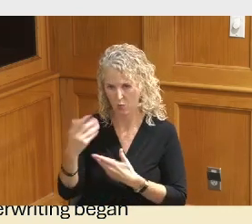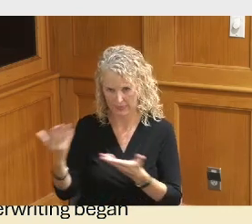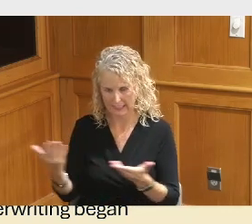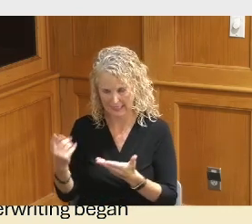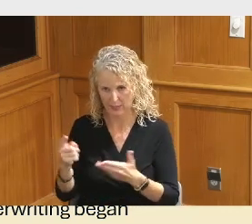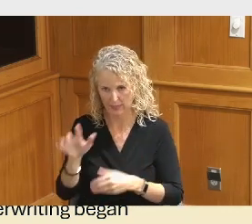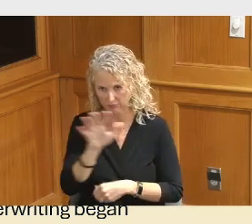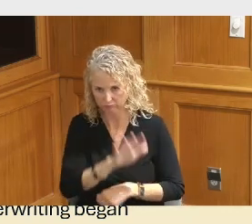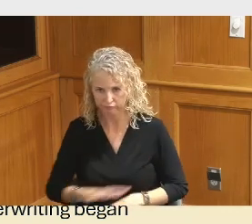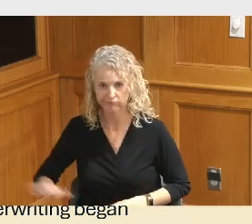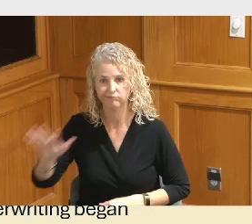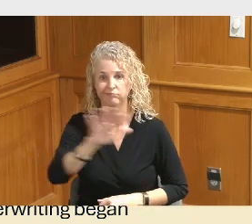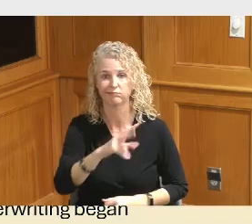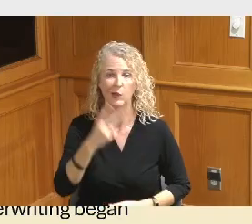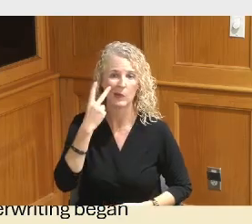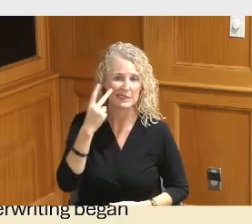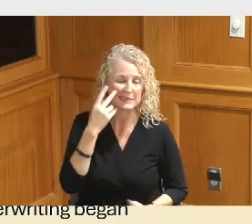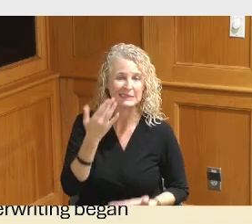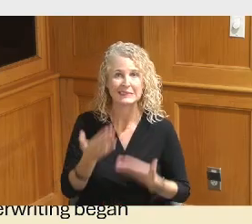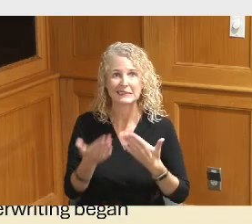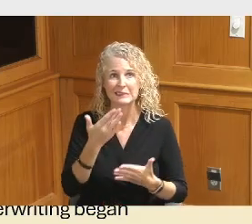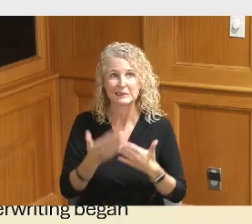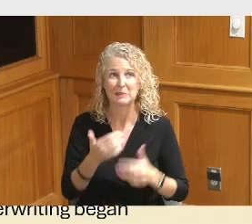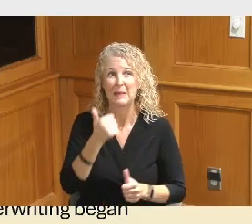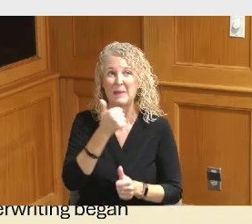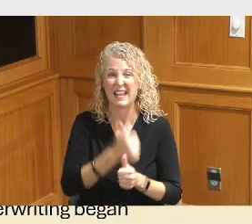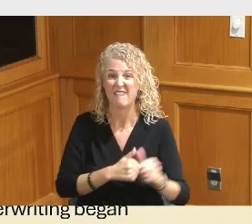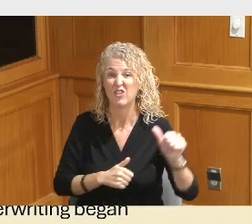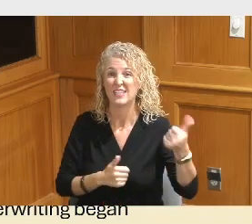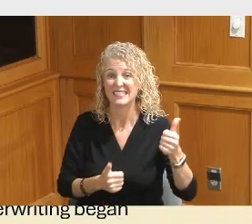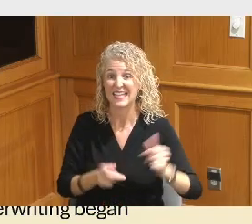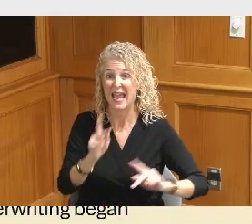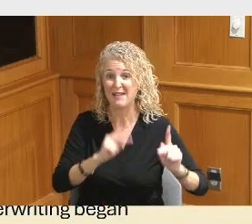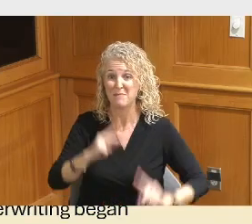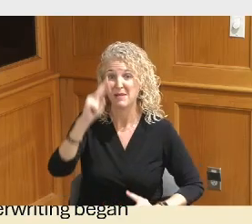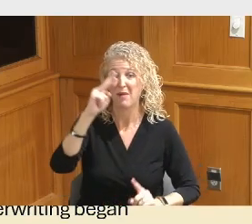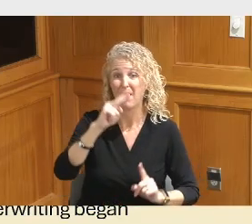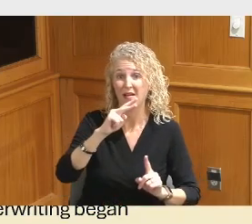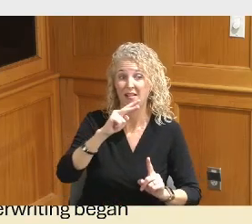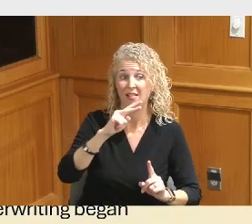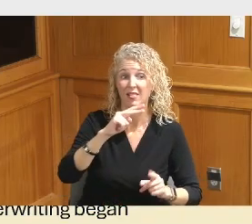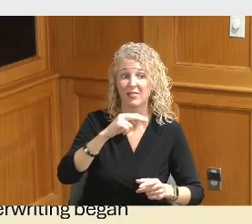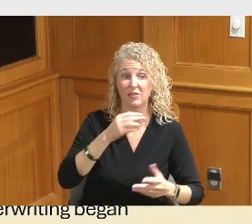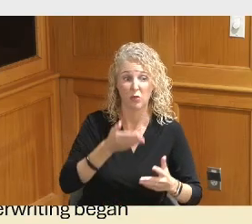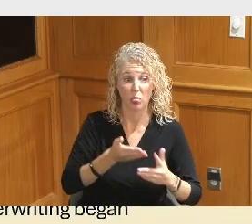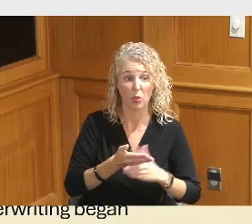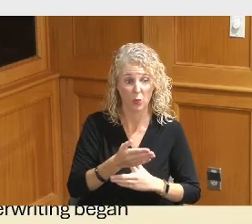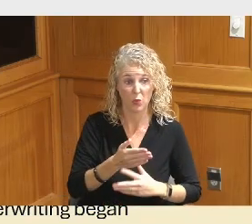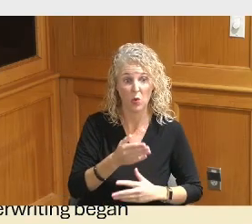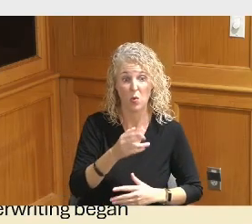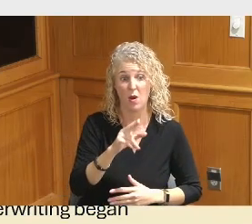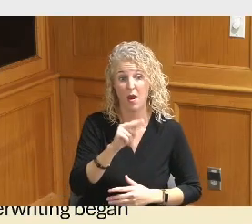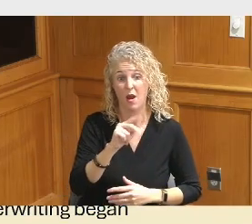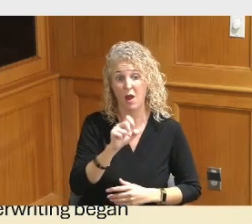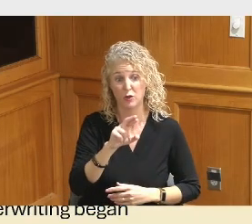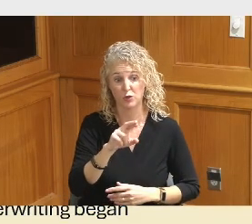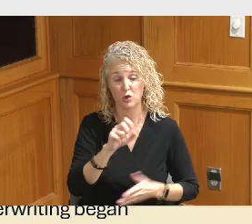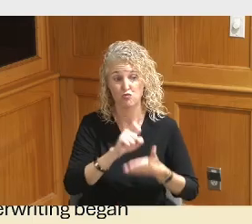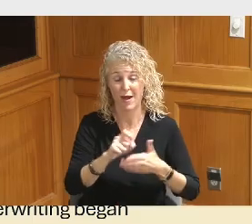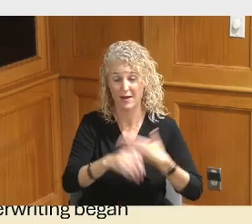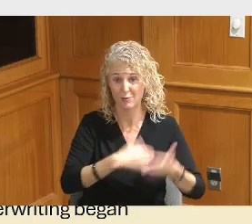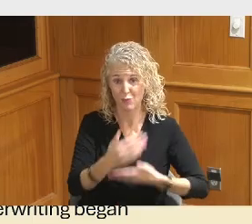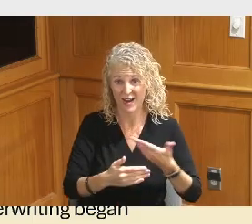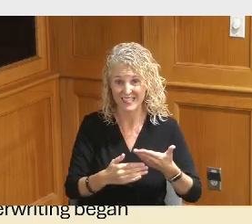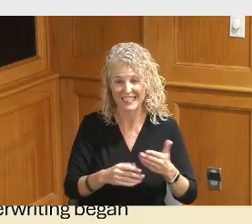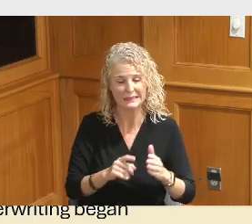country, we see about, for every 10 folks that go to underwriting, we see 1 loan get approved typically. So this is not, again, this, I just share